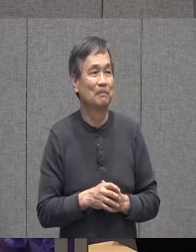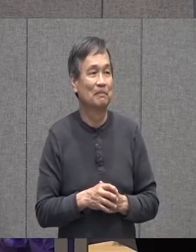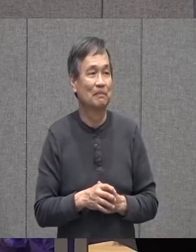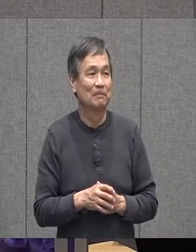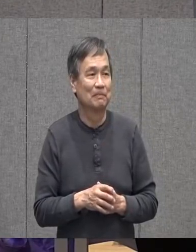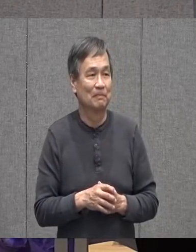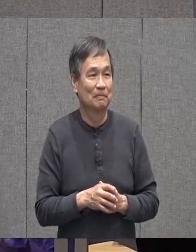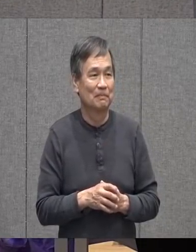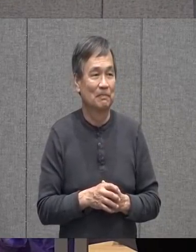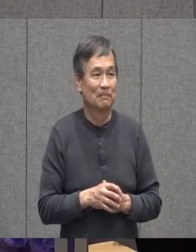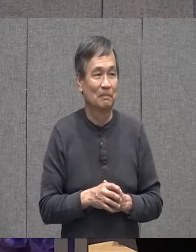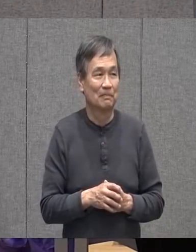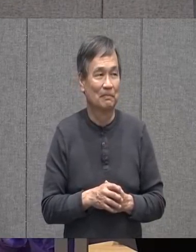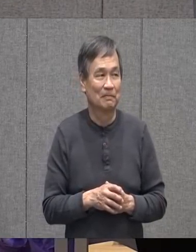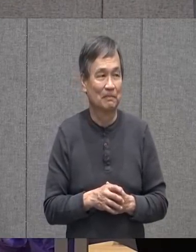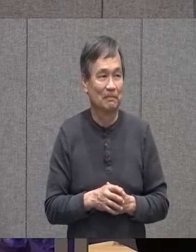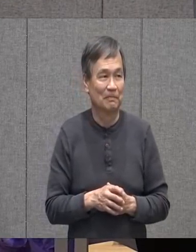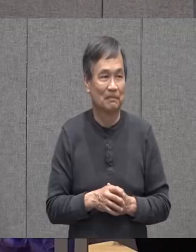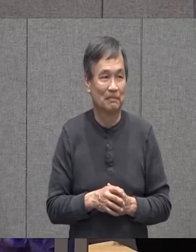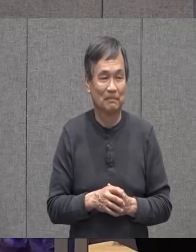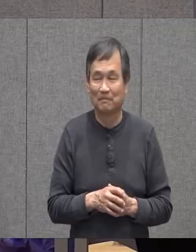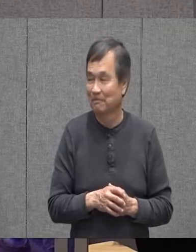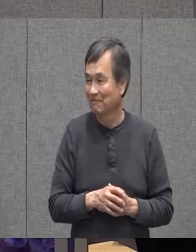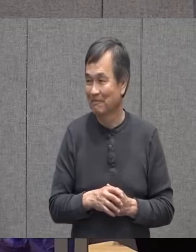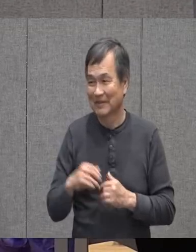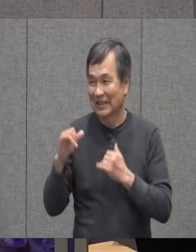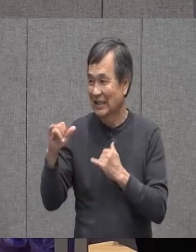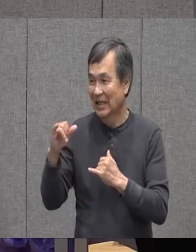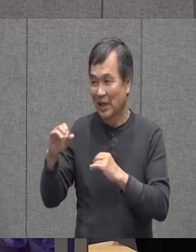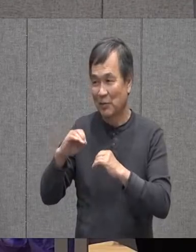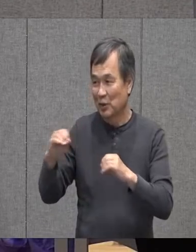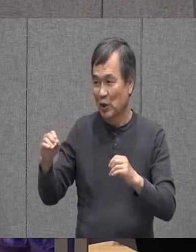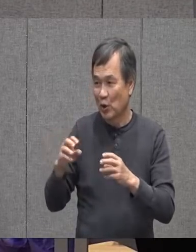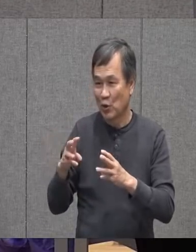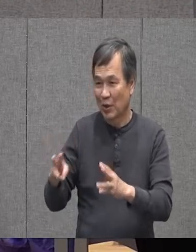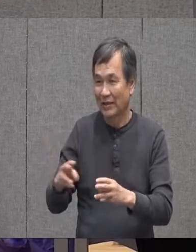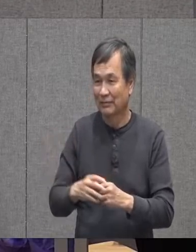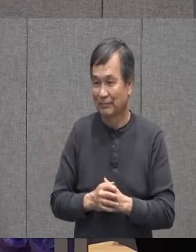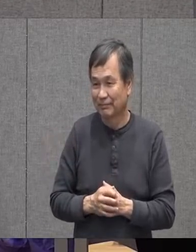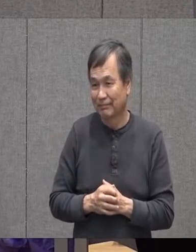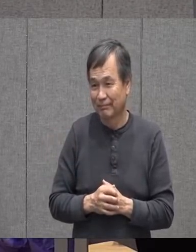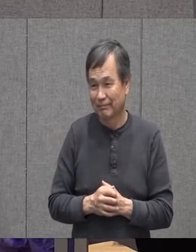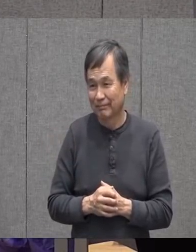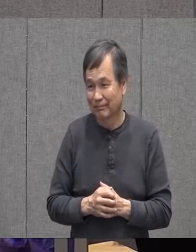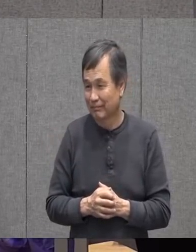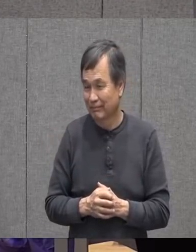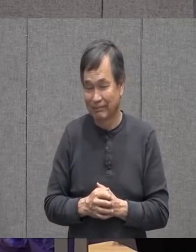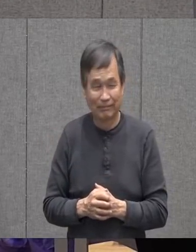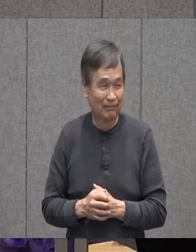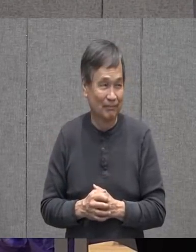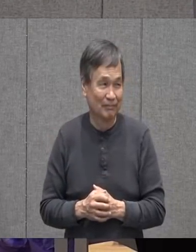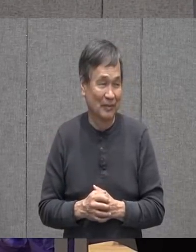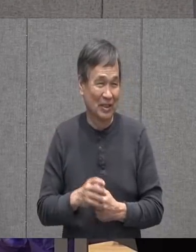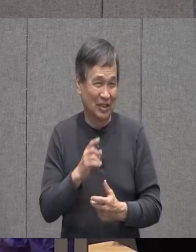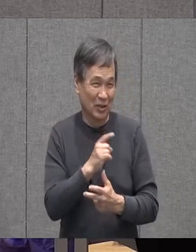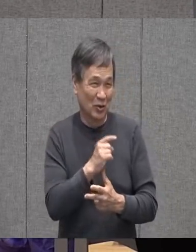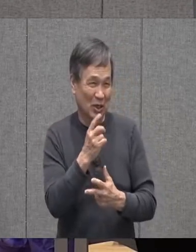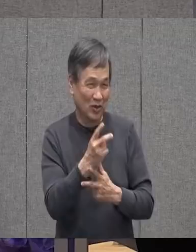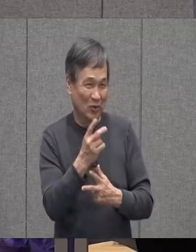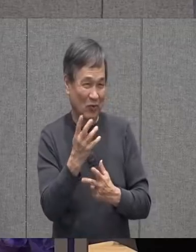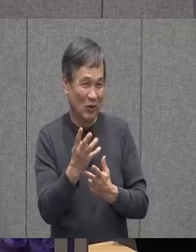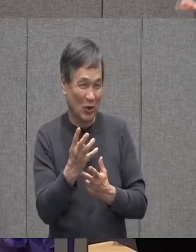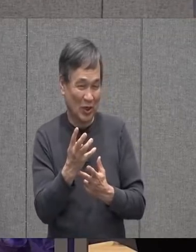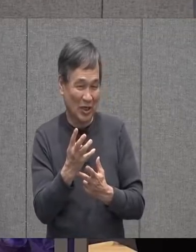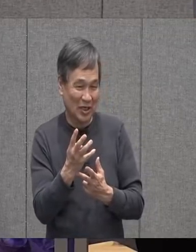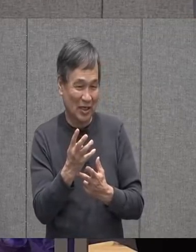I don't see a way to make a 4. I don't see a way either. I'm looking for it as well, and I don't see a way. She has a 1, a 2, and a 4. We're trying to make a